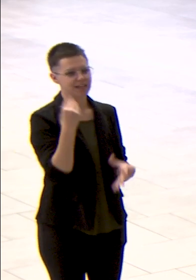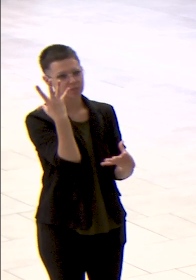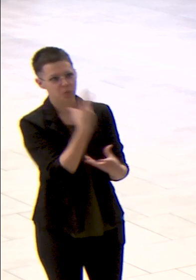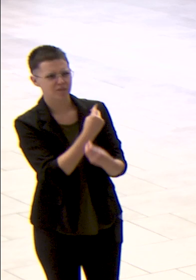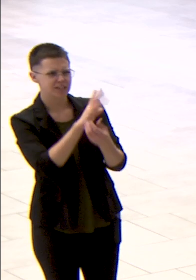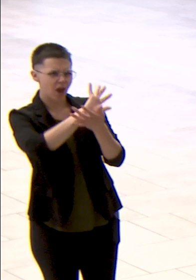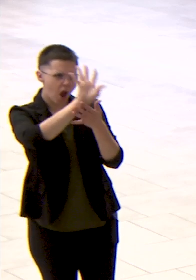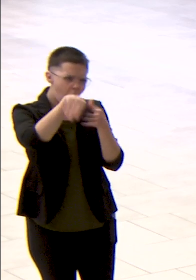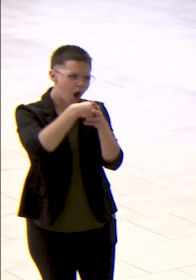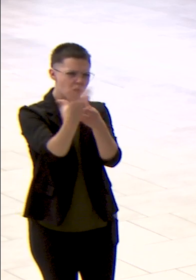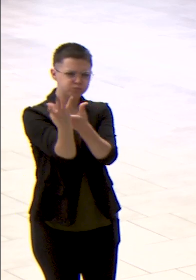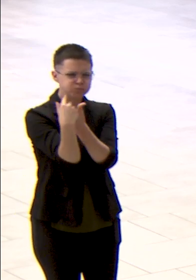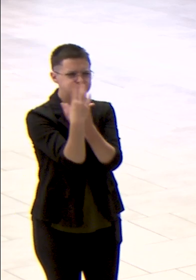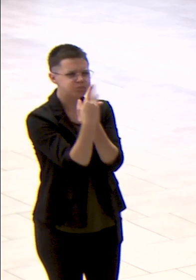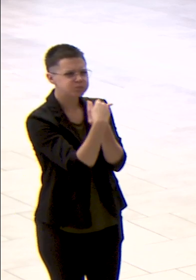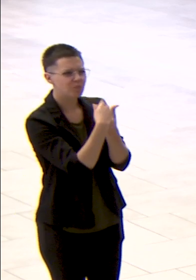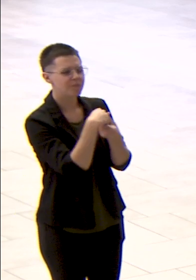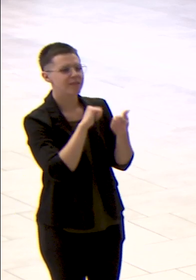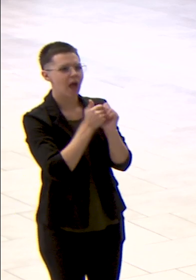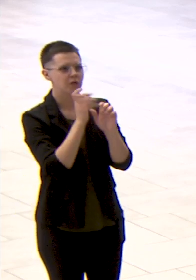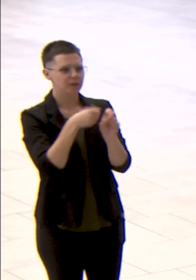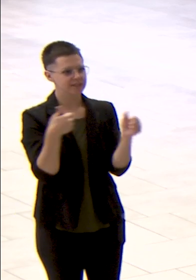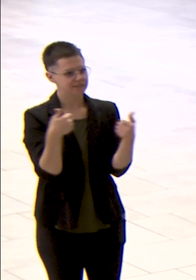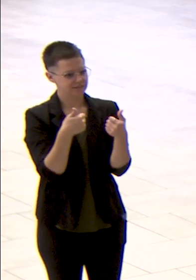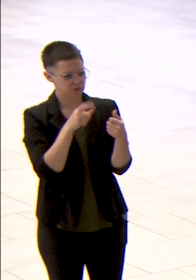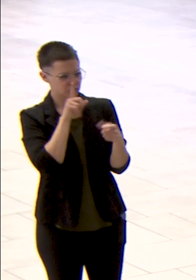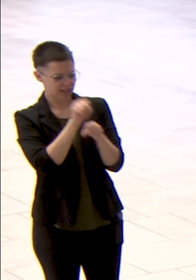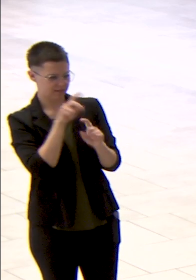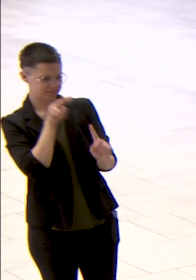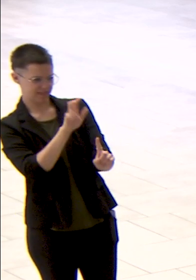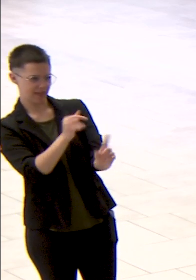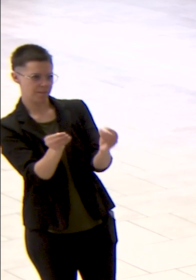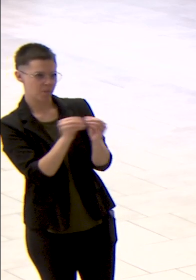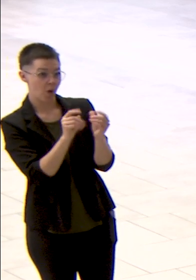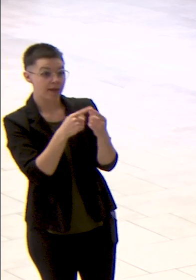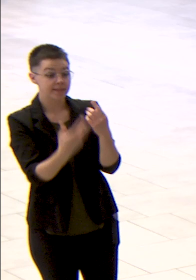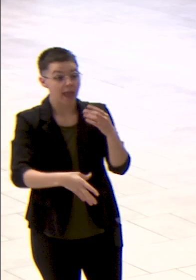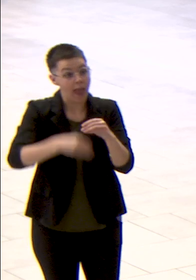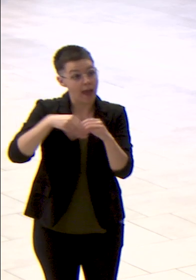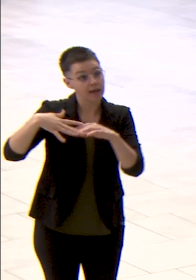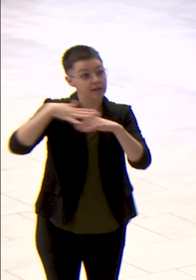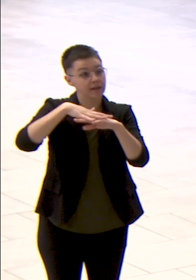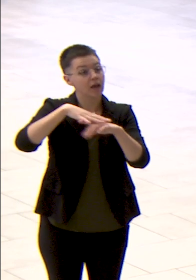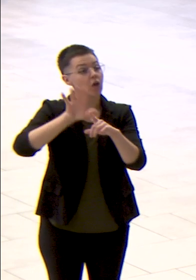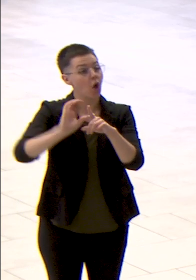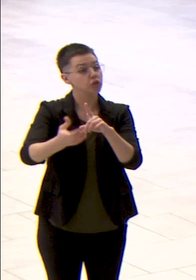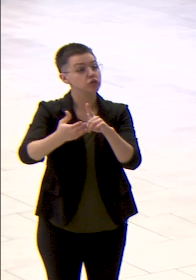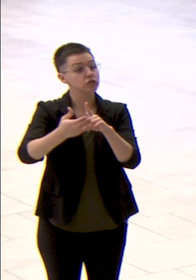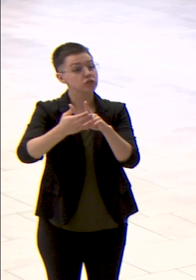things together. Like, how can we start to tackle it more realistically? And then you add the layer of culture to that, which is, like, we